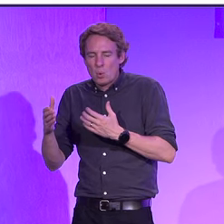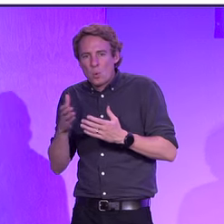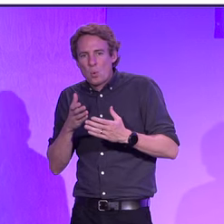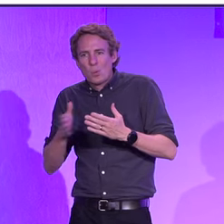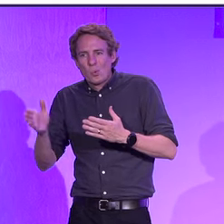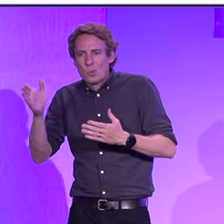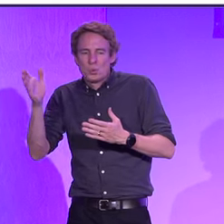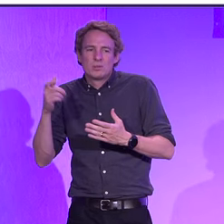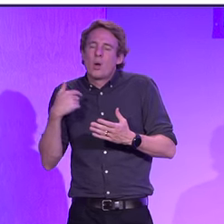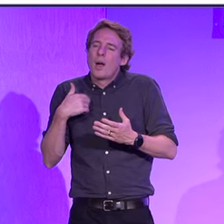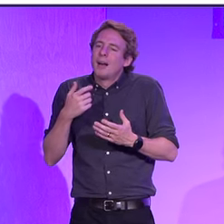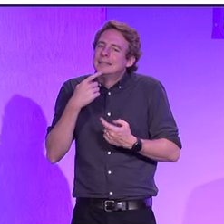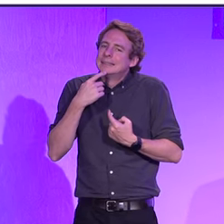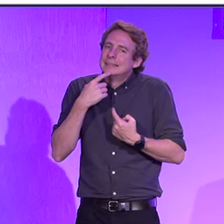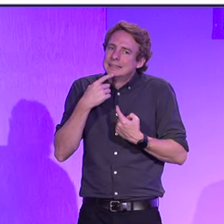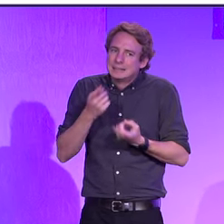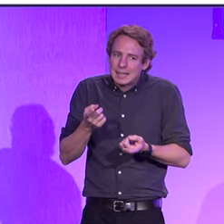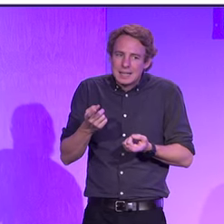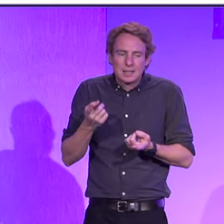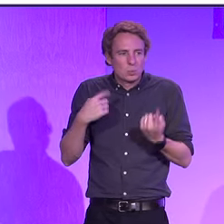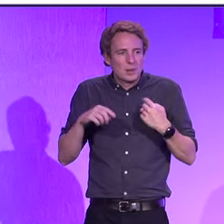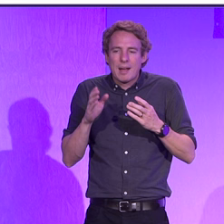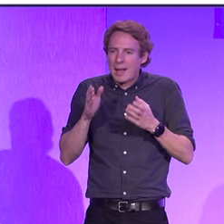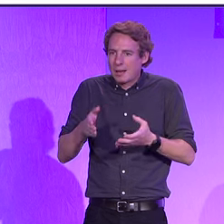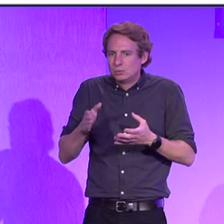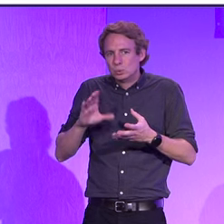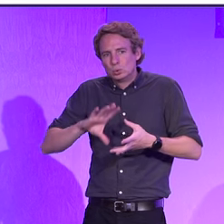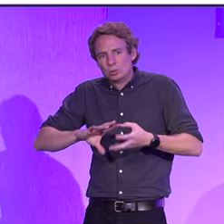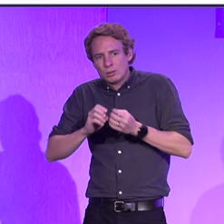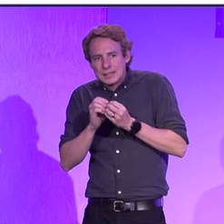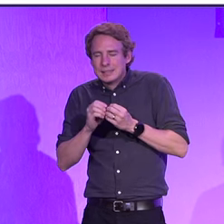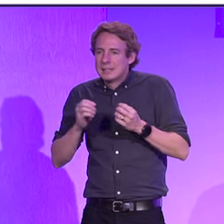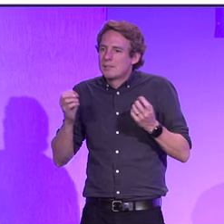in that way, maybe. So I'm gonna argue that our abilities to be creative and playful